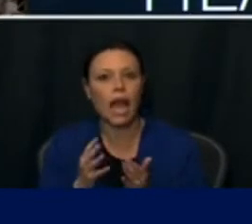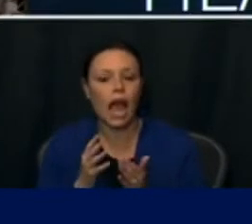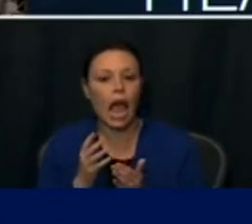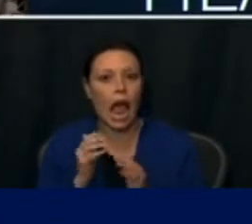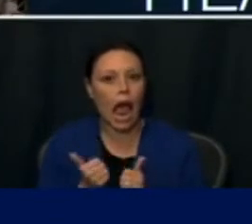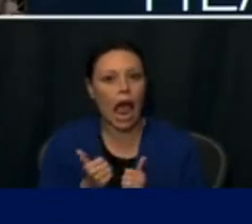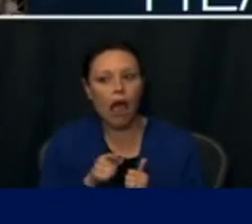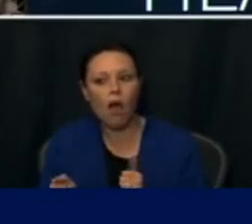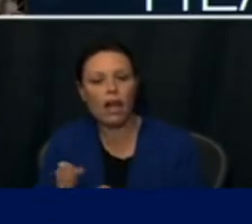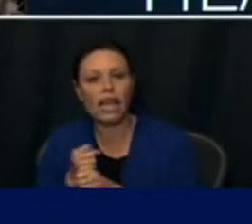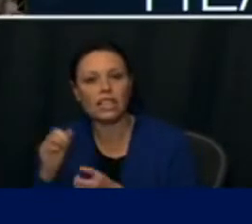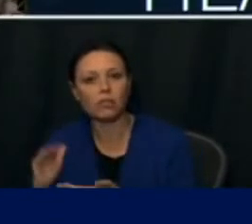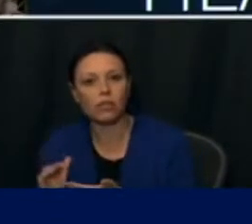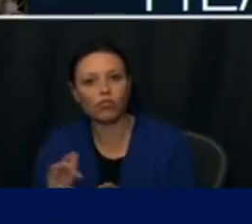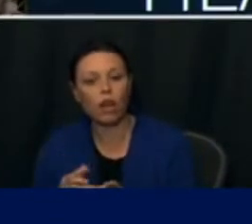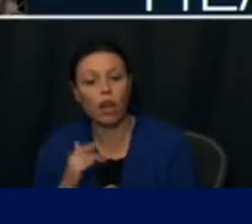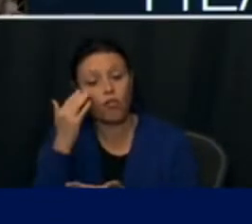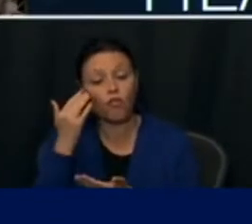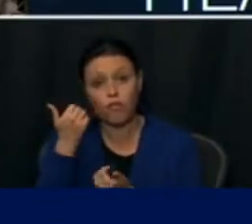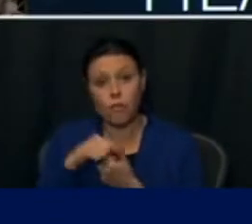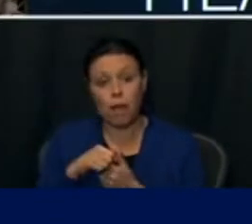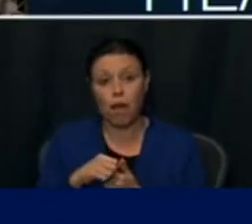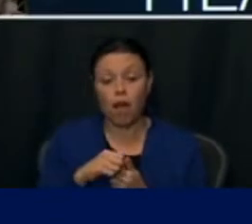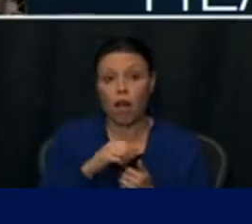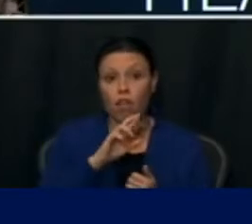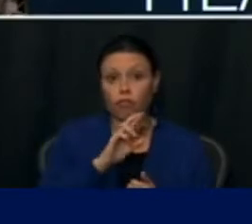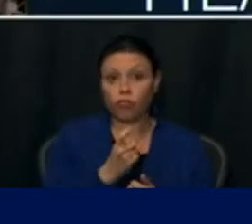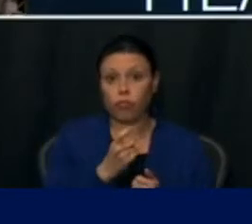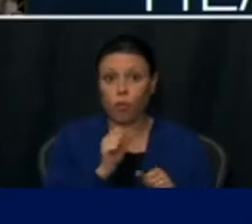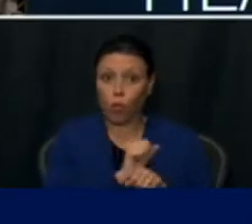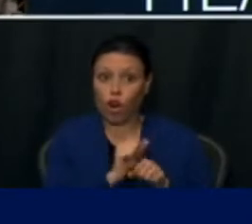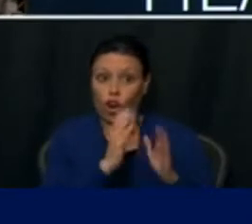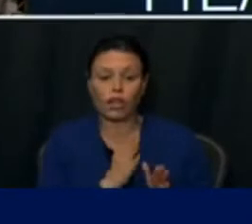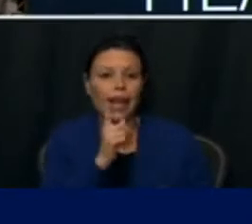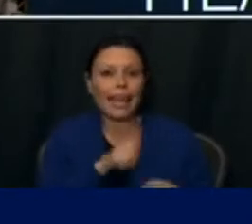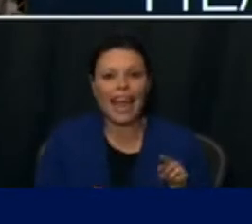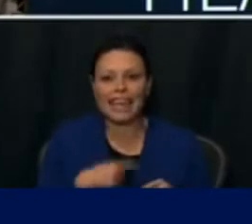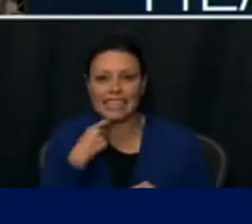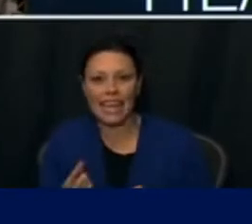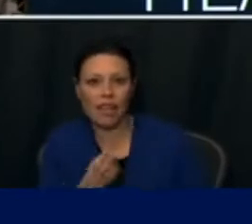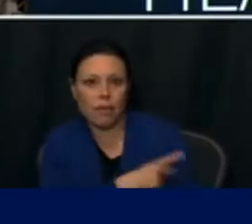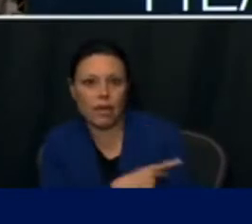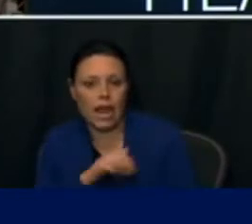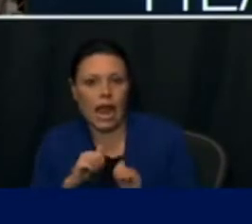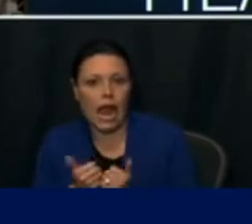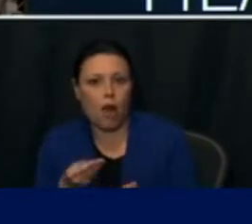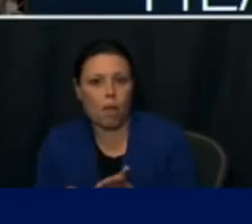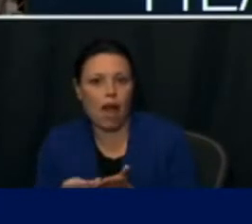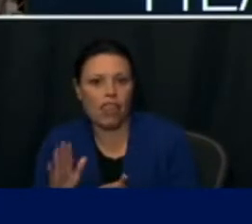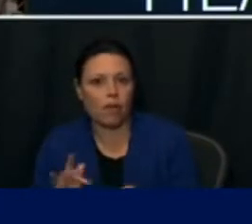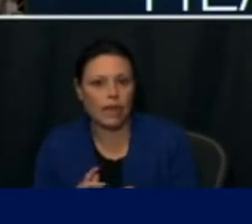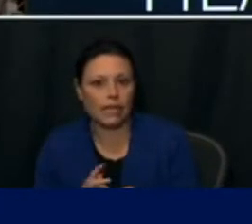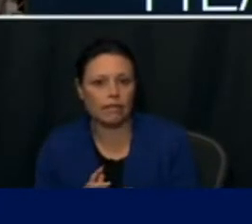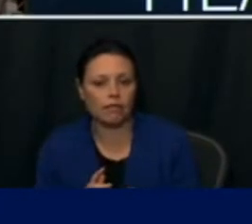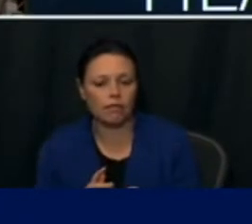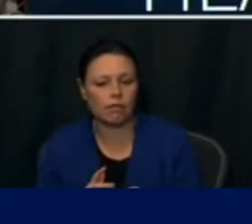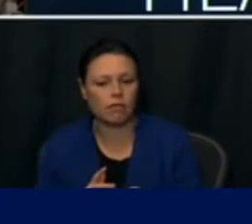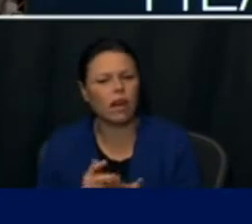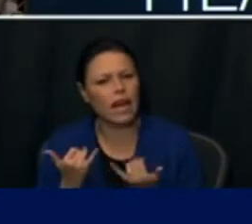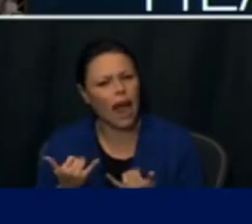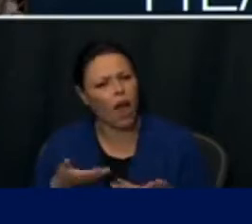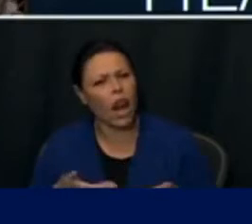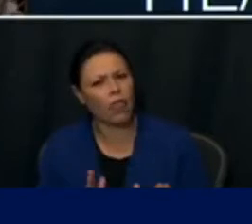know pharmacists could not talk to patients about how to buy drugs how about that one I think that's right and now they can and